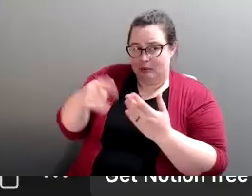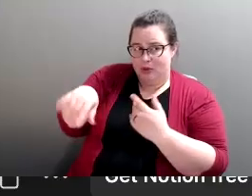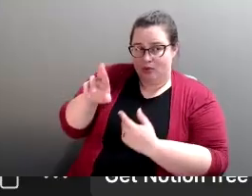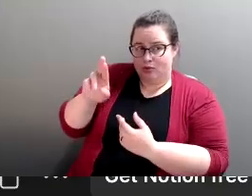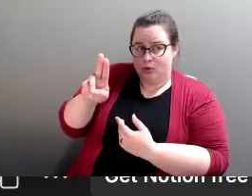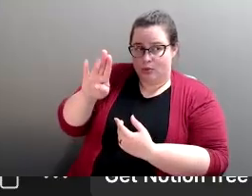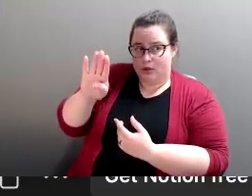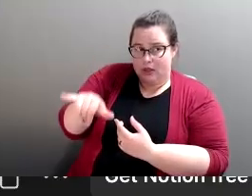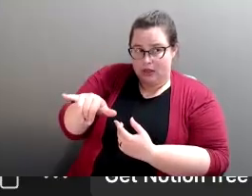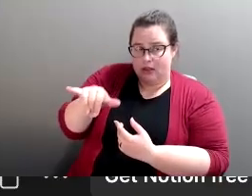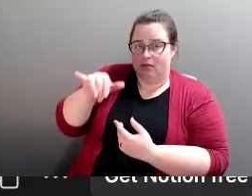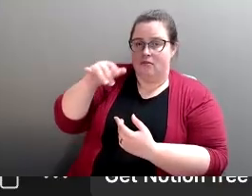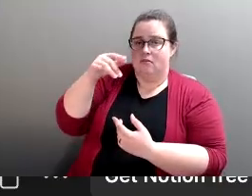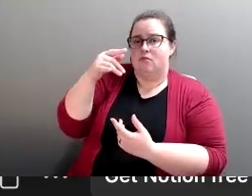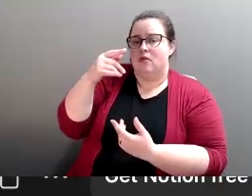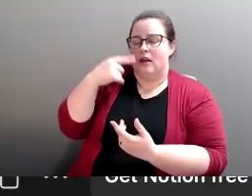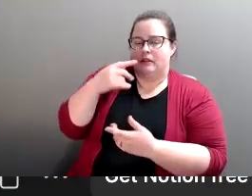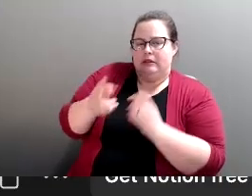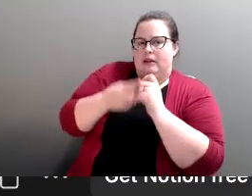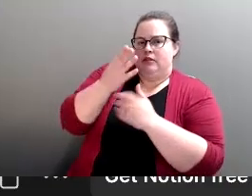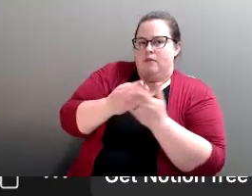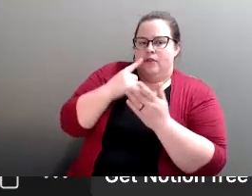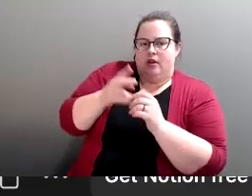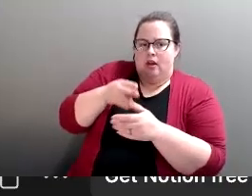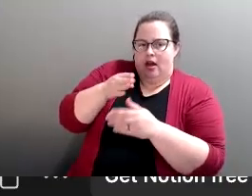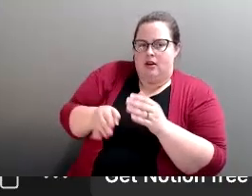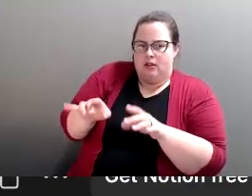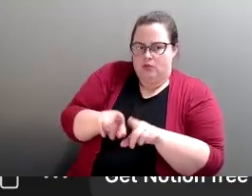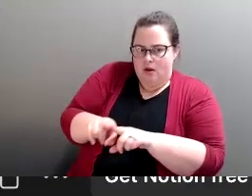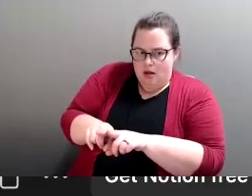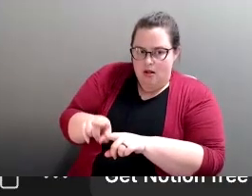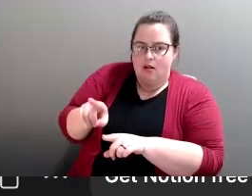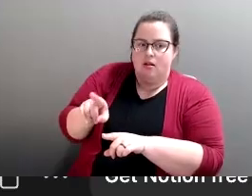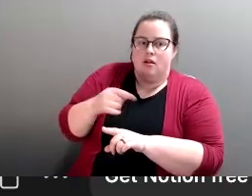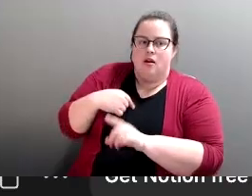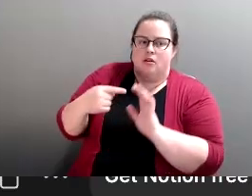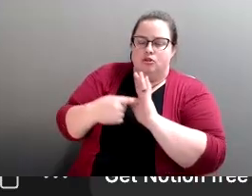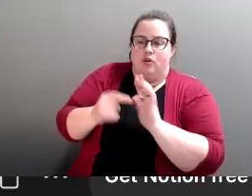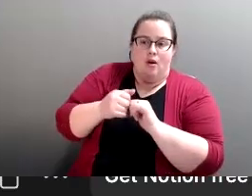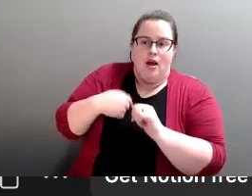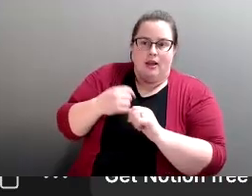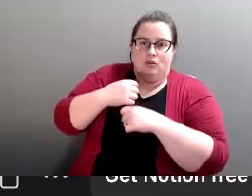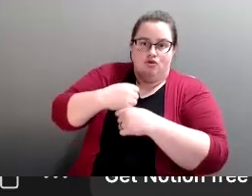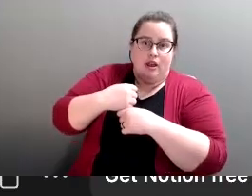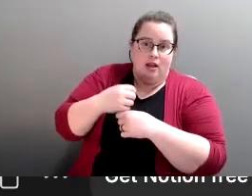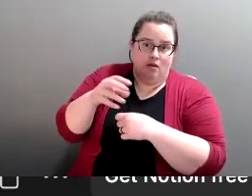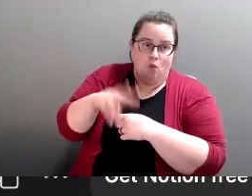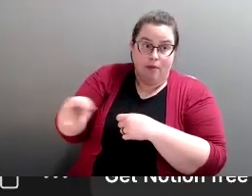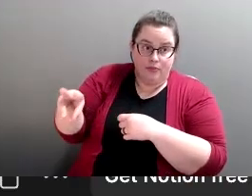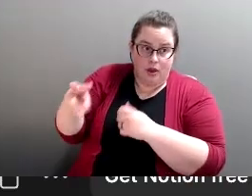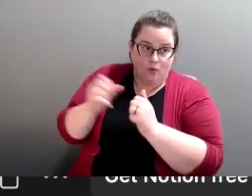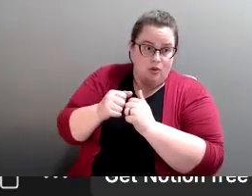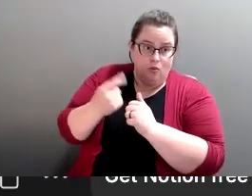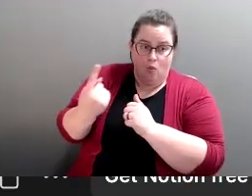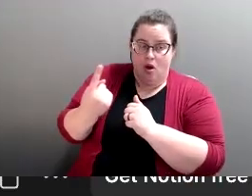could save some for like the end too as well. I'm going to show you how I can create a website, like with